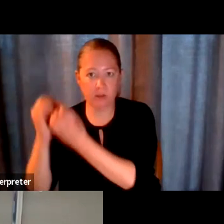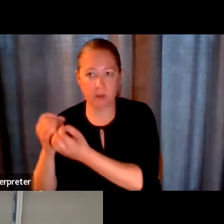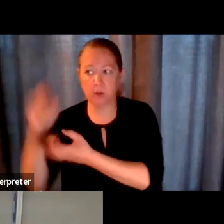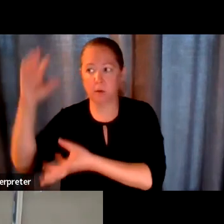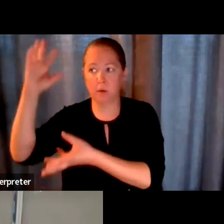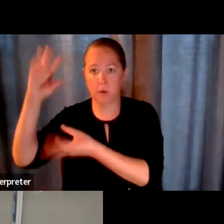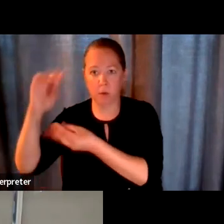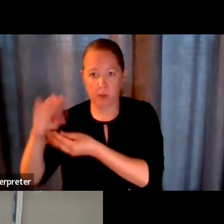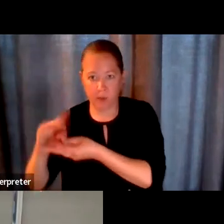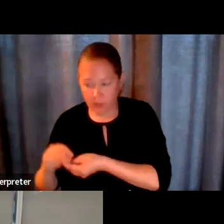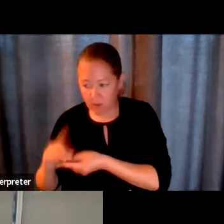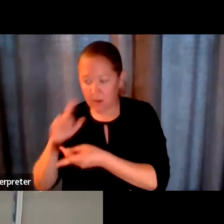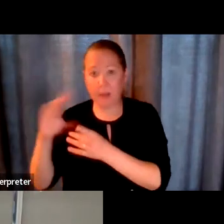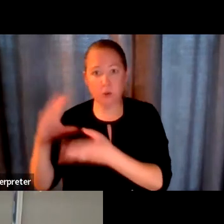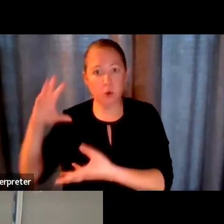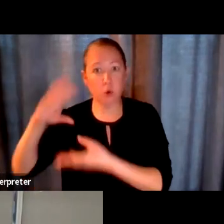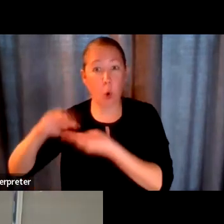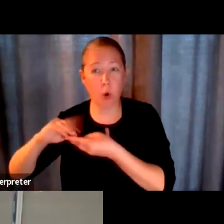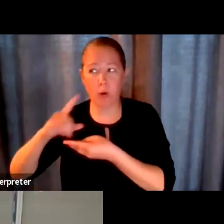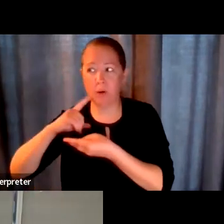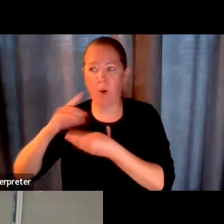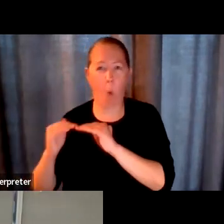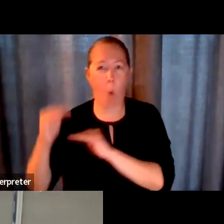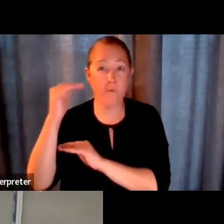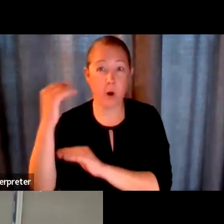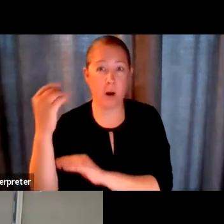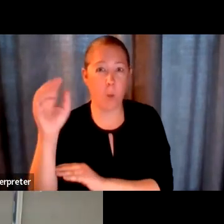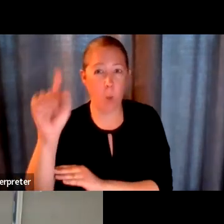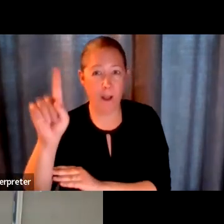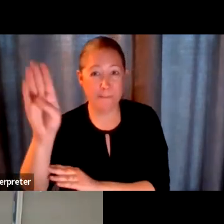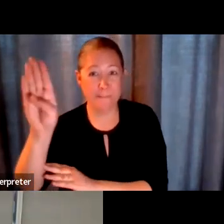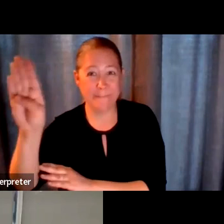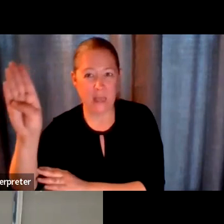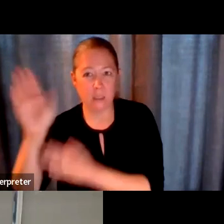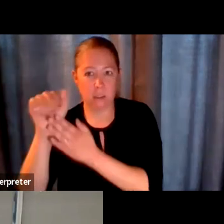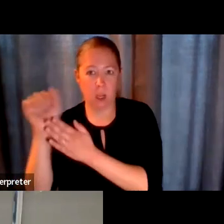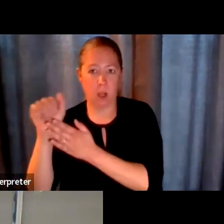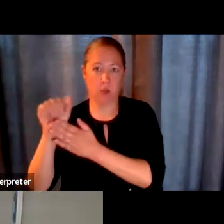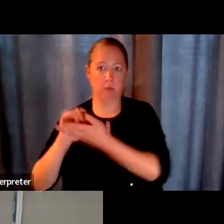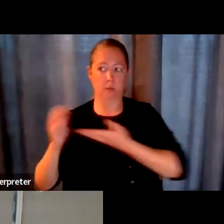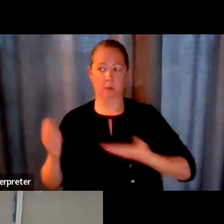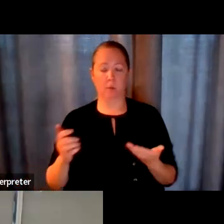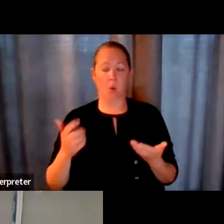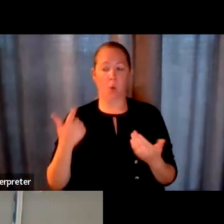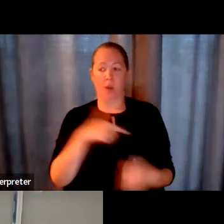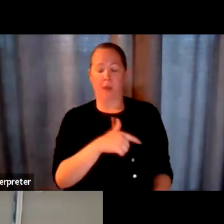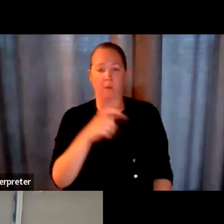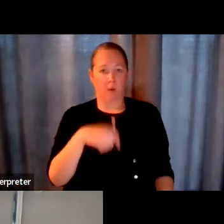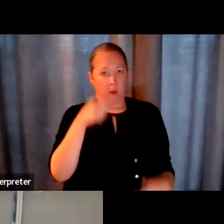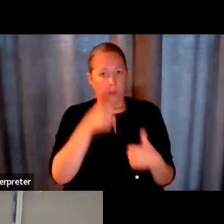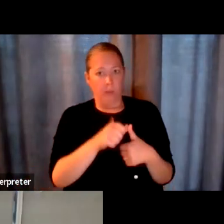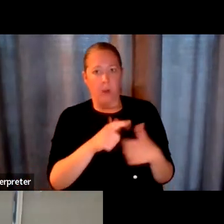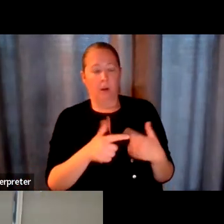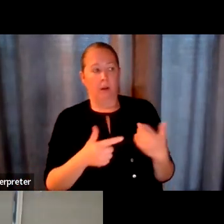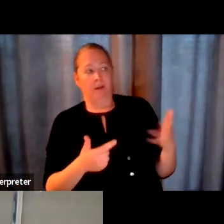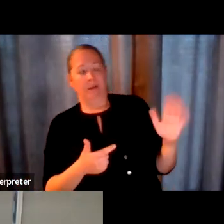billion. Right. And that's something like that we have to bear in mind on our side, that the other side is just better funded, right?